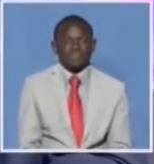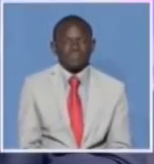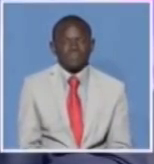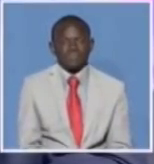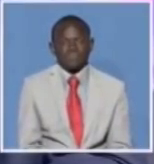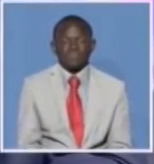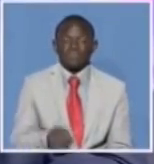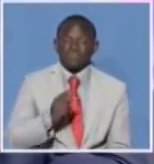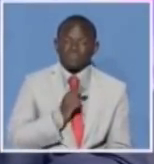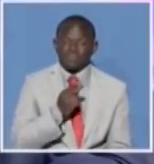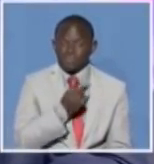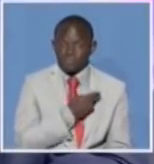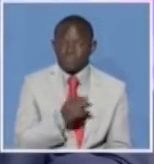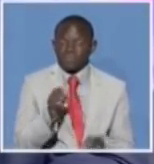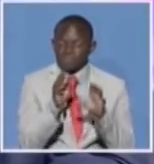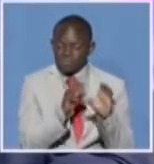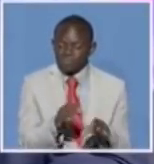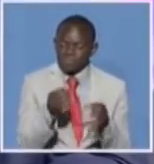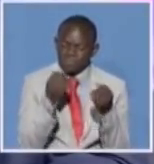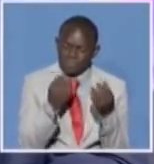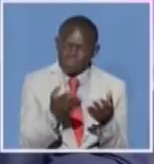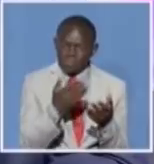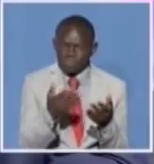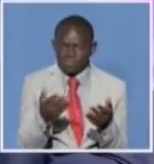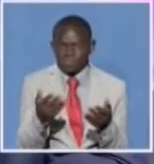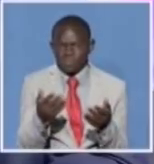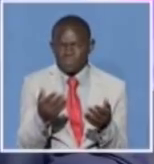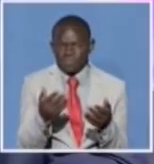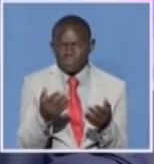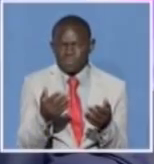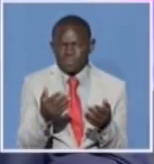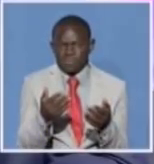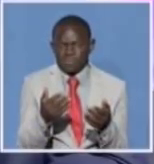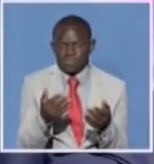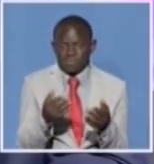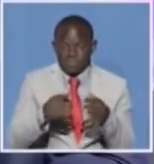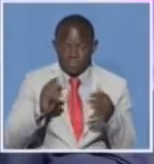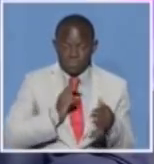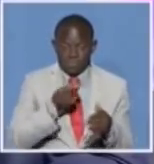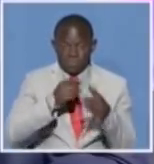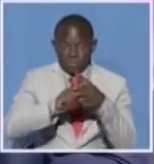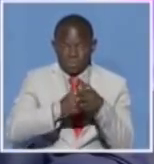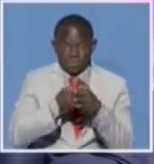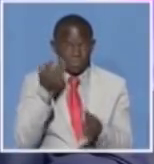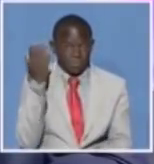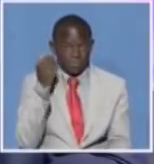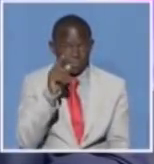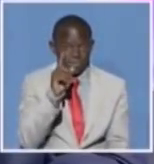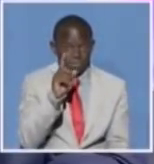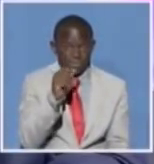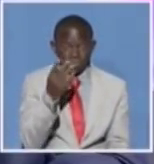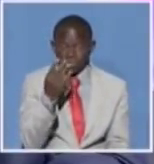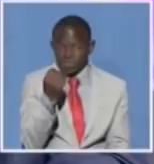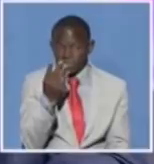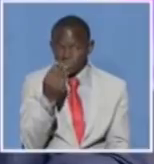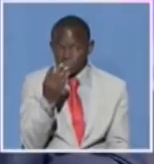that area. As you know, we started in 2014 to implement